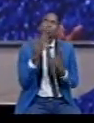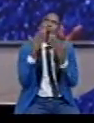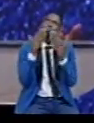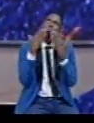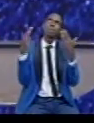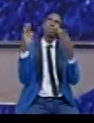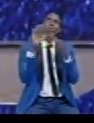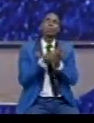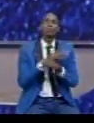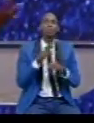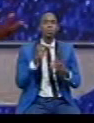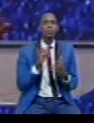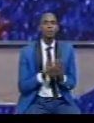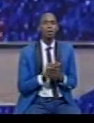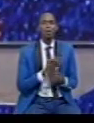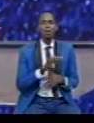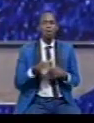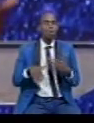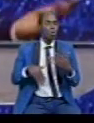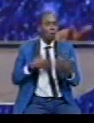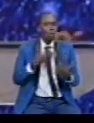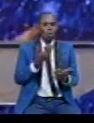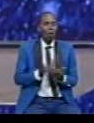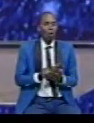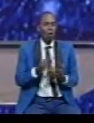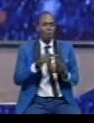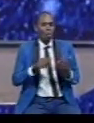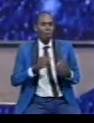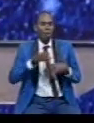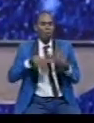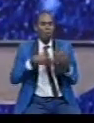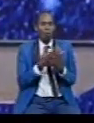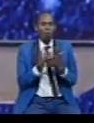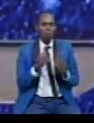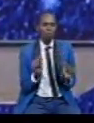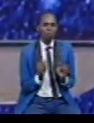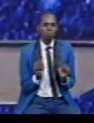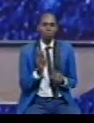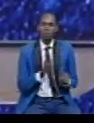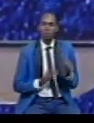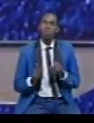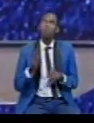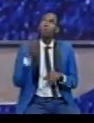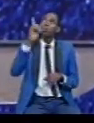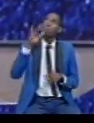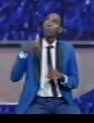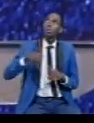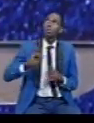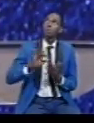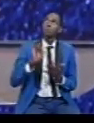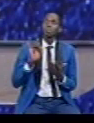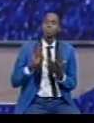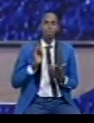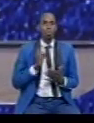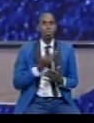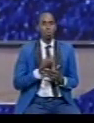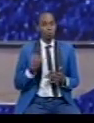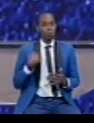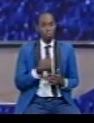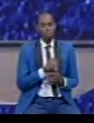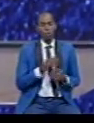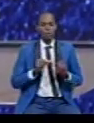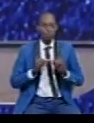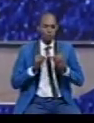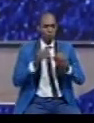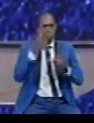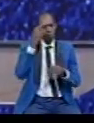the world, the Lord could choose us. Because of that, we speak. And we give the honor to